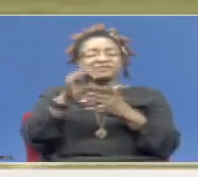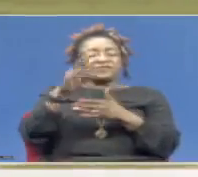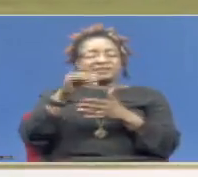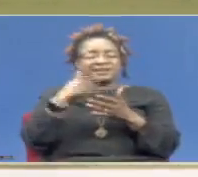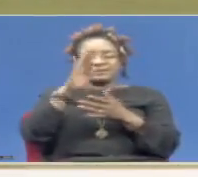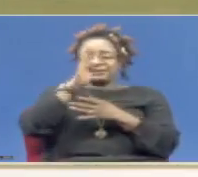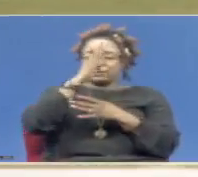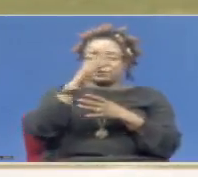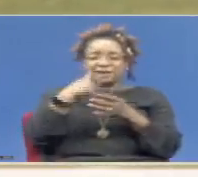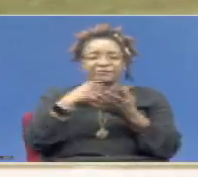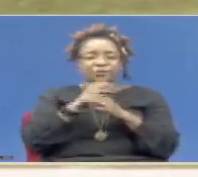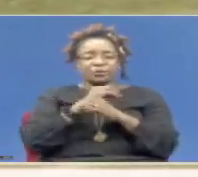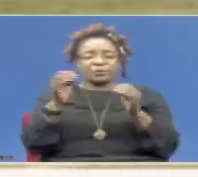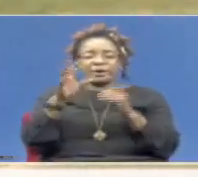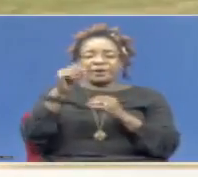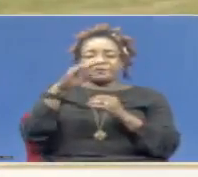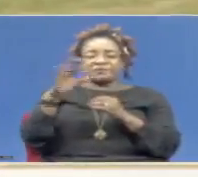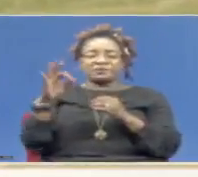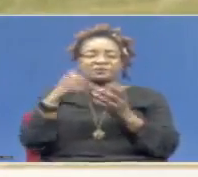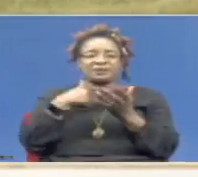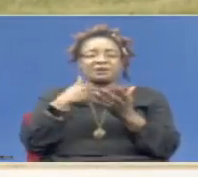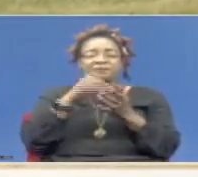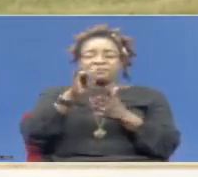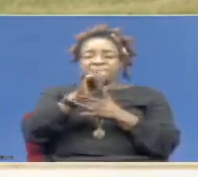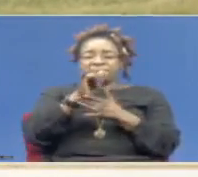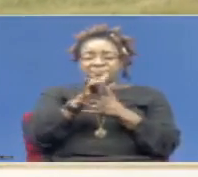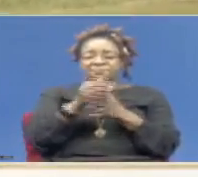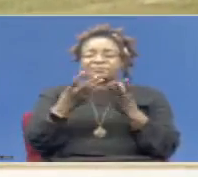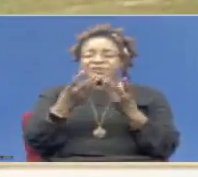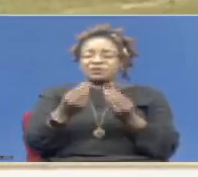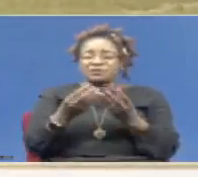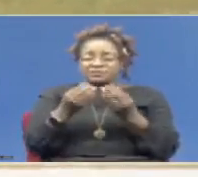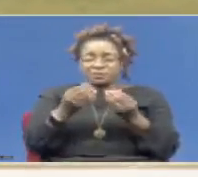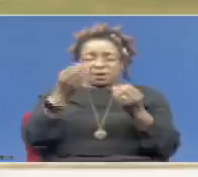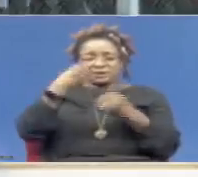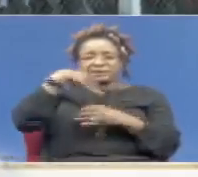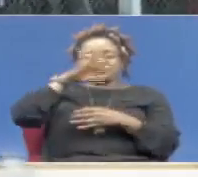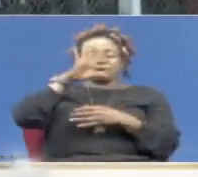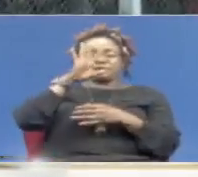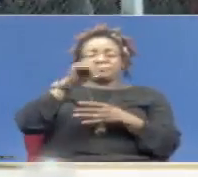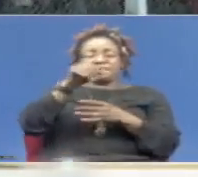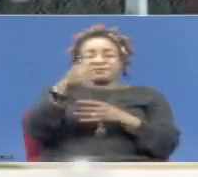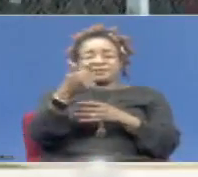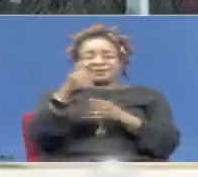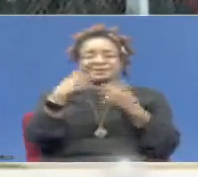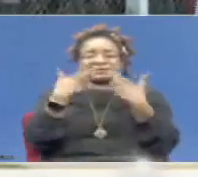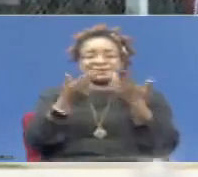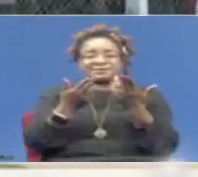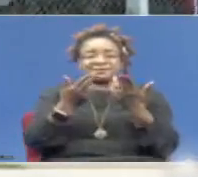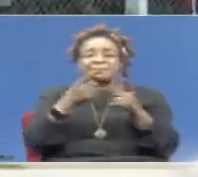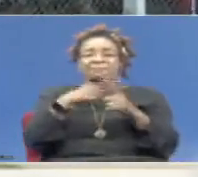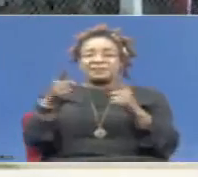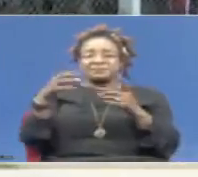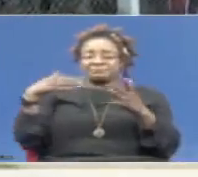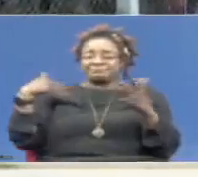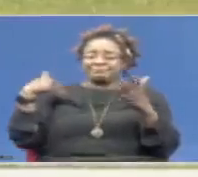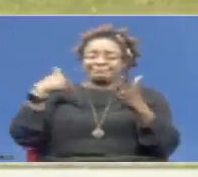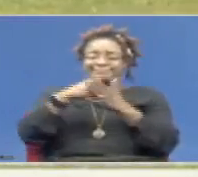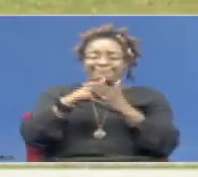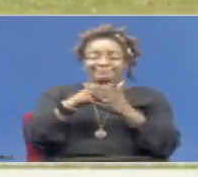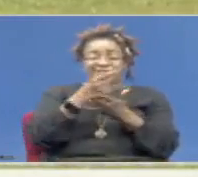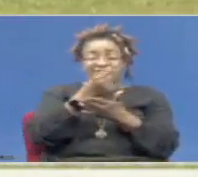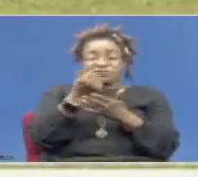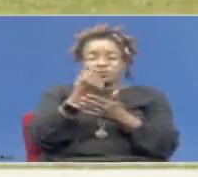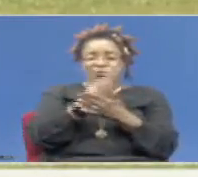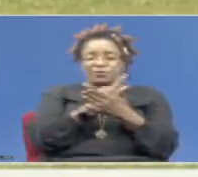doubt AFC had a slow start. Probably were disappointed with a few of their results. But in the last few weeks, we've seen them pick up,